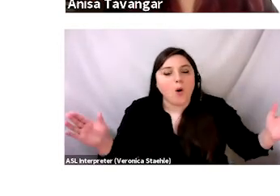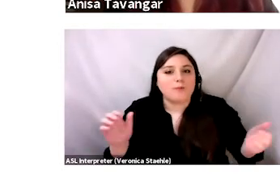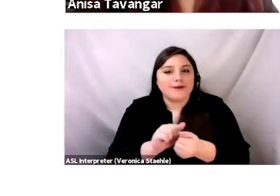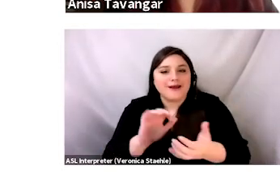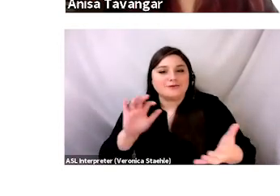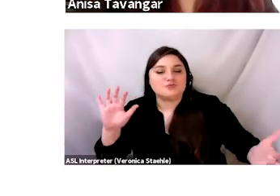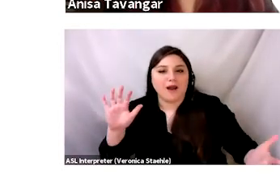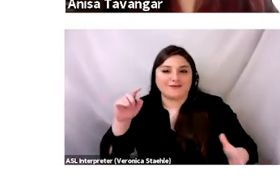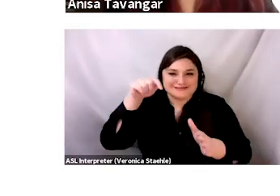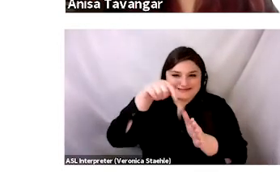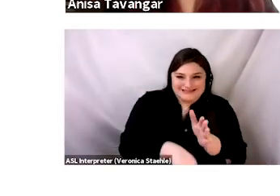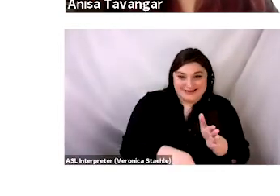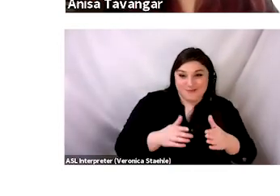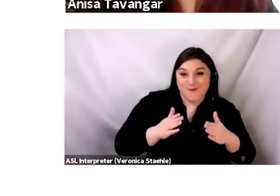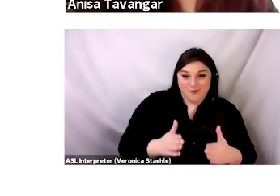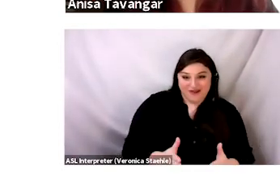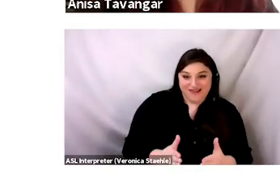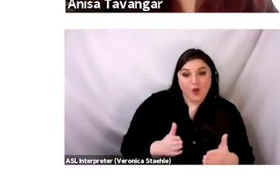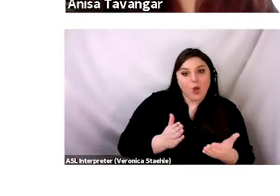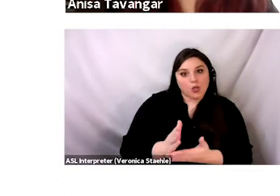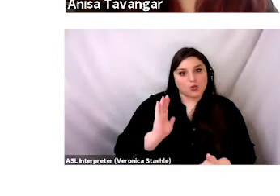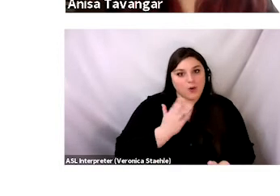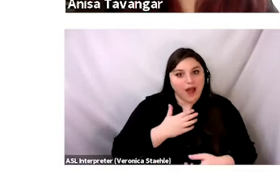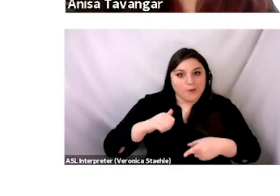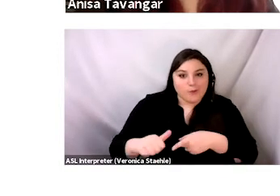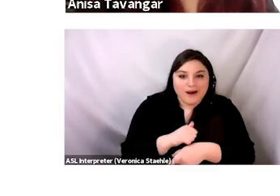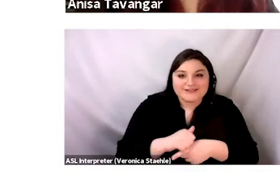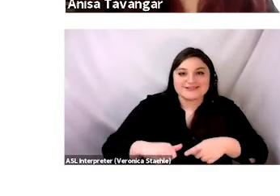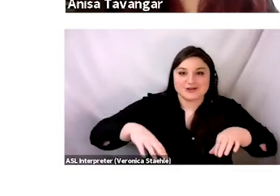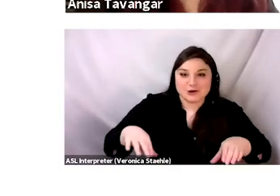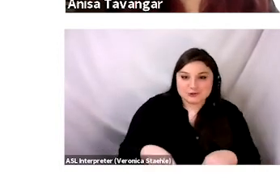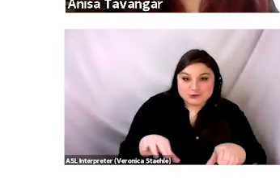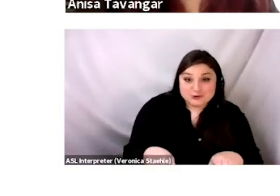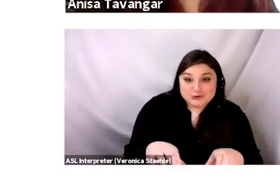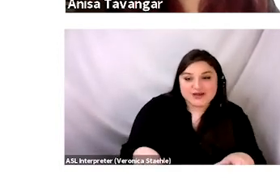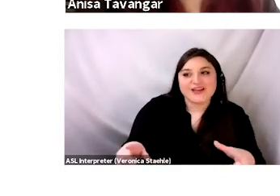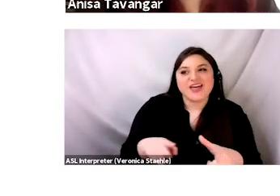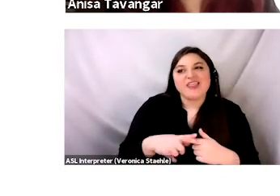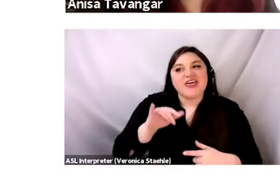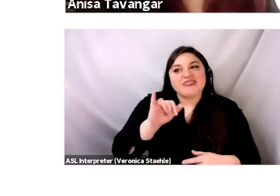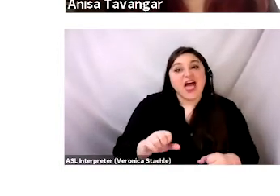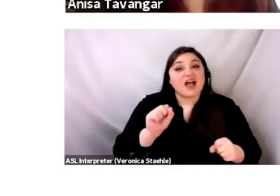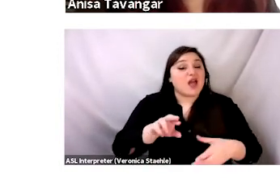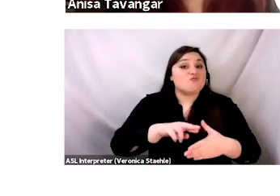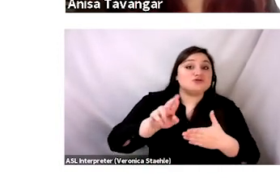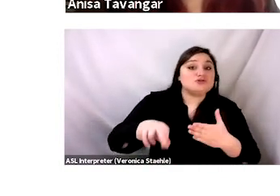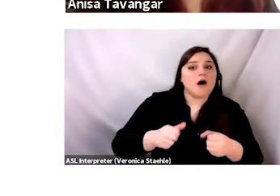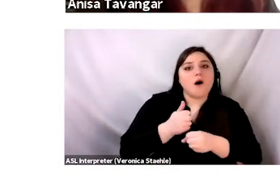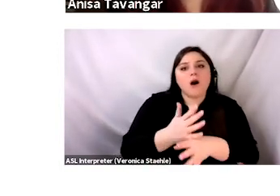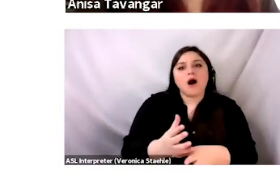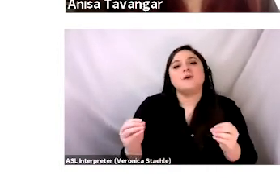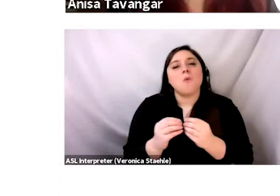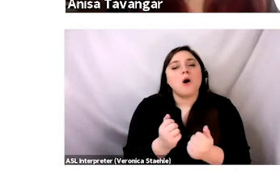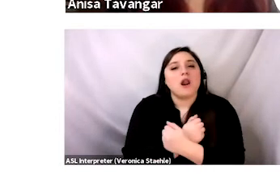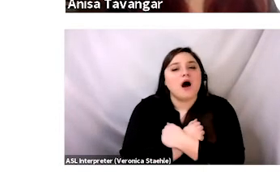this, then we are sort of creating I think, more love in the world. And we